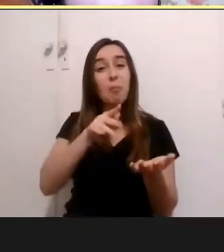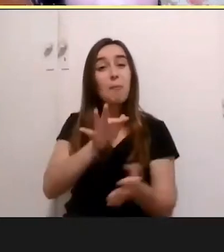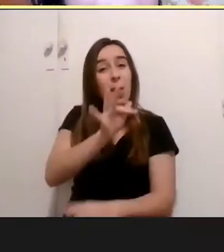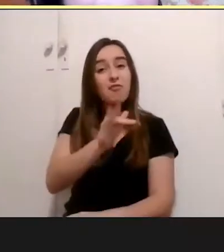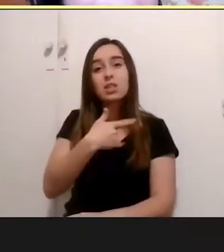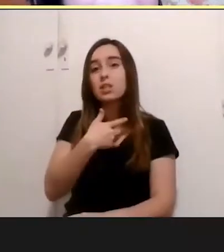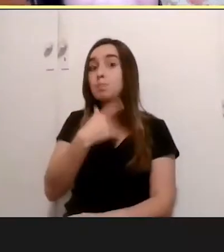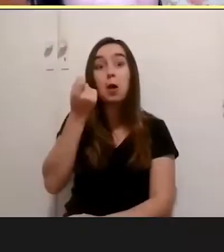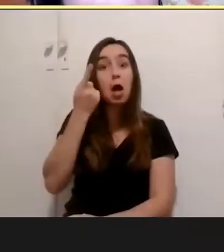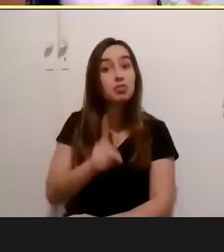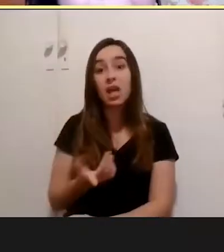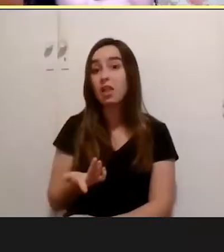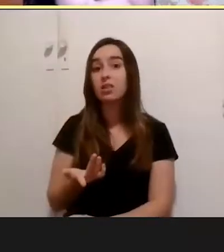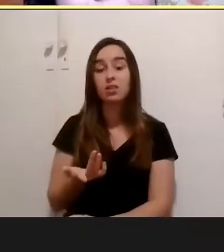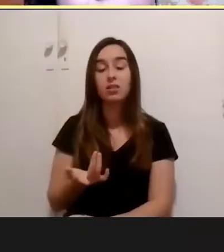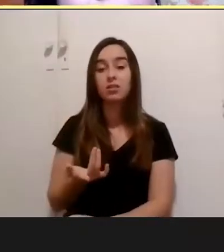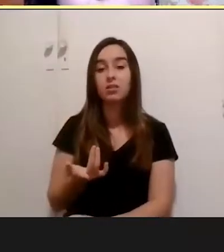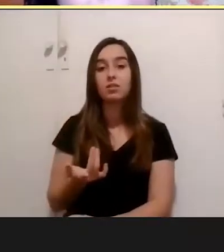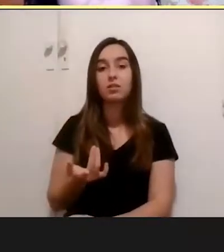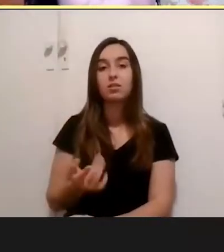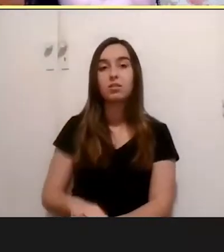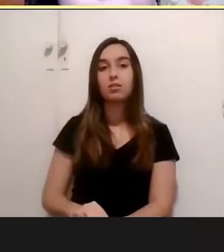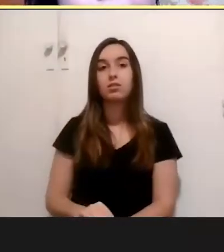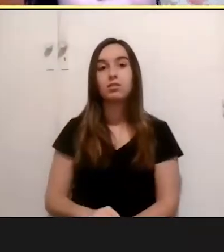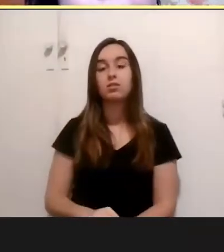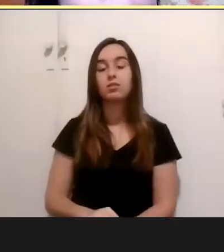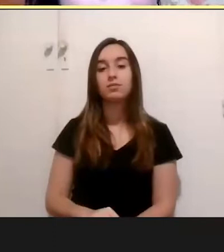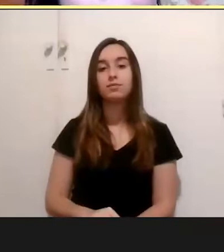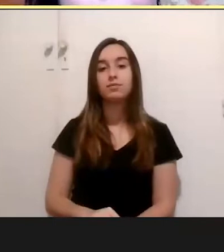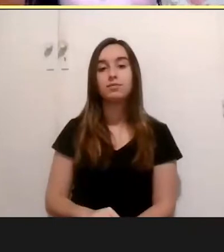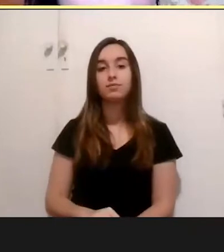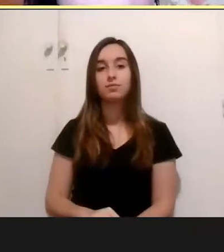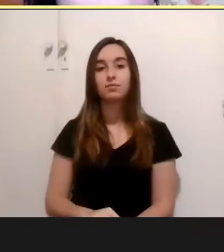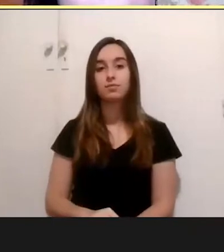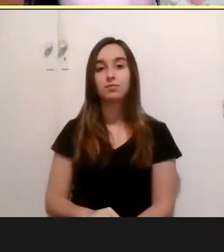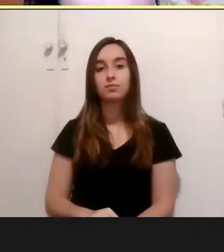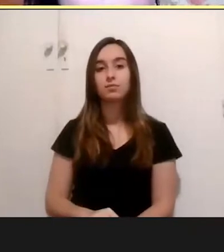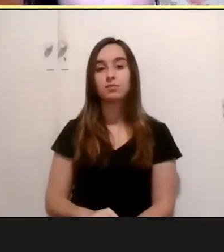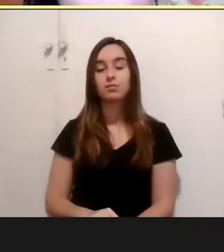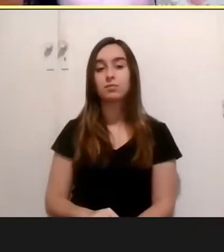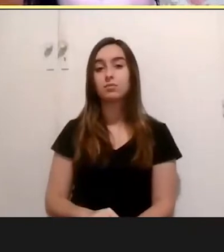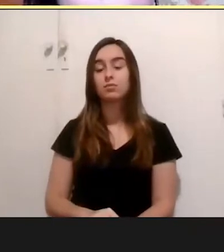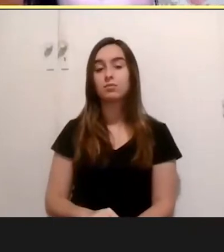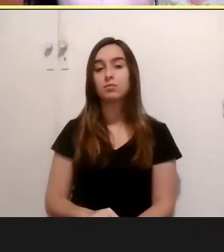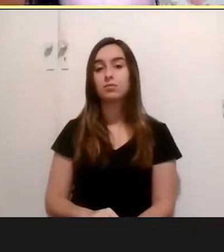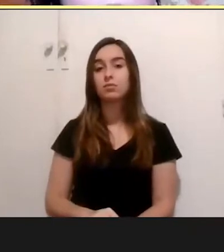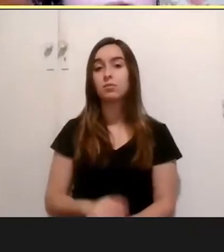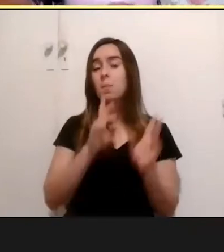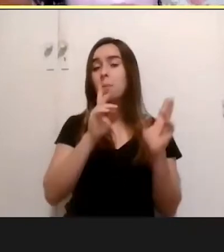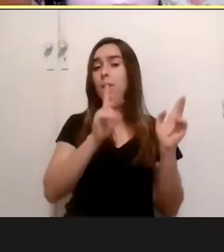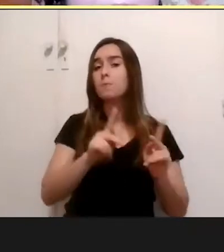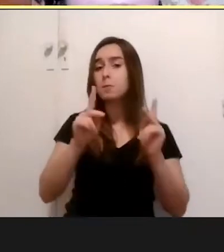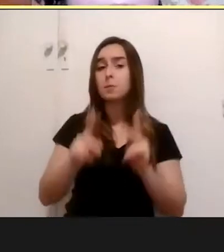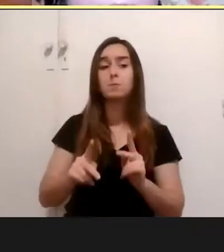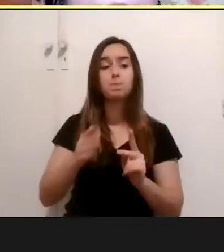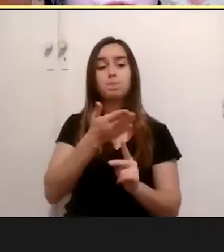platforms. And even often the people with intellectual